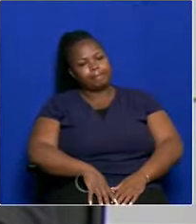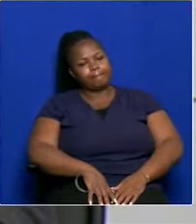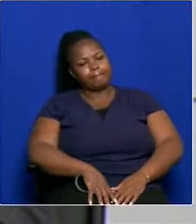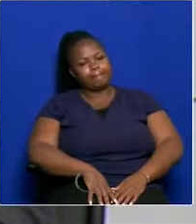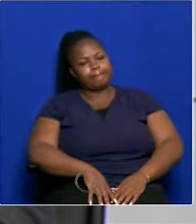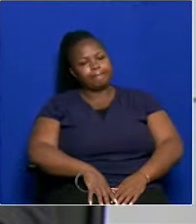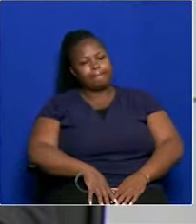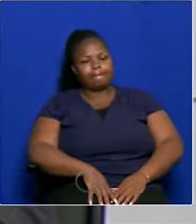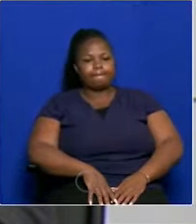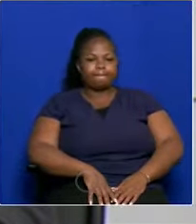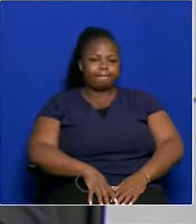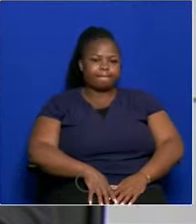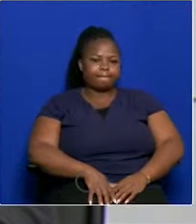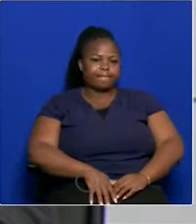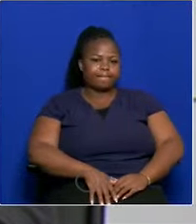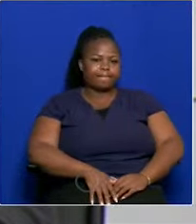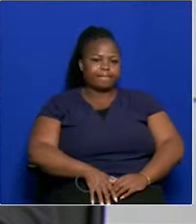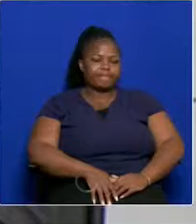And